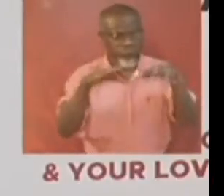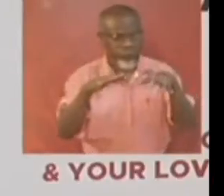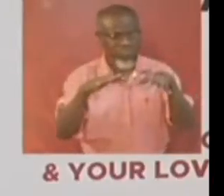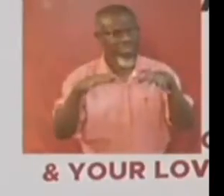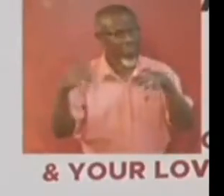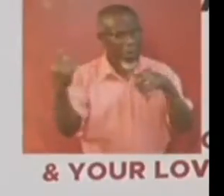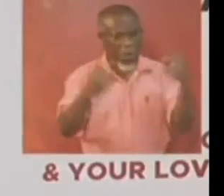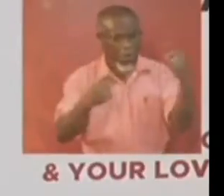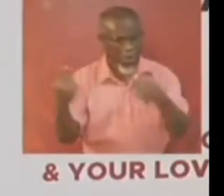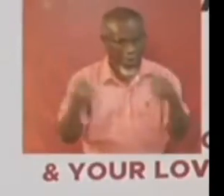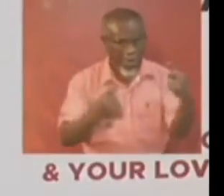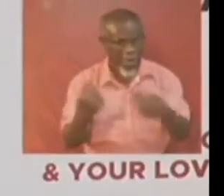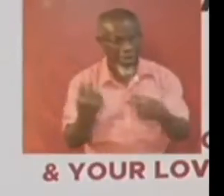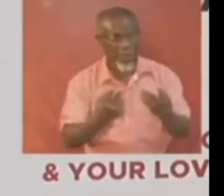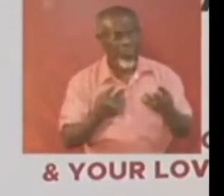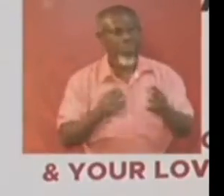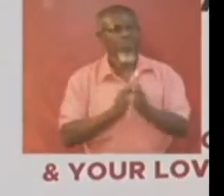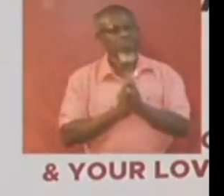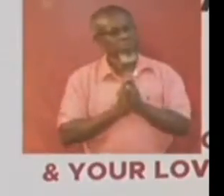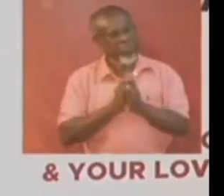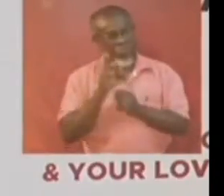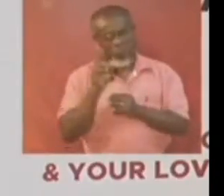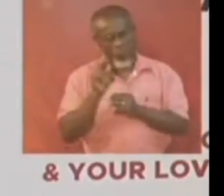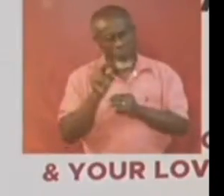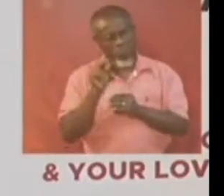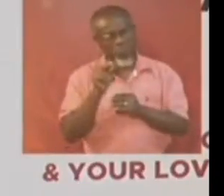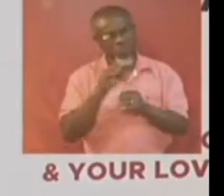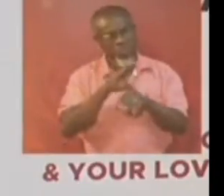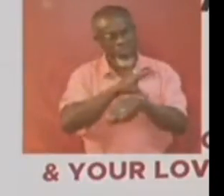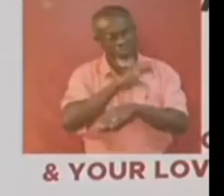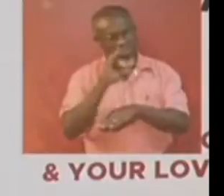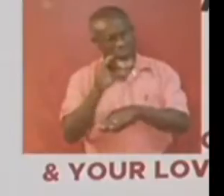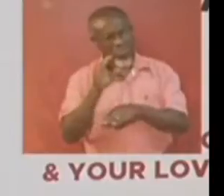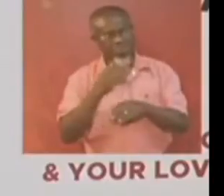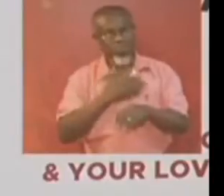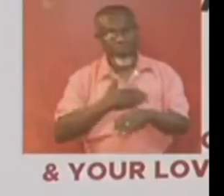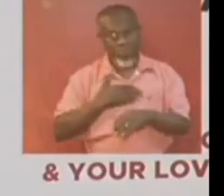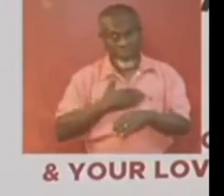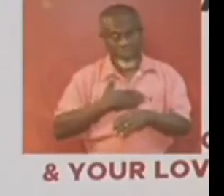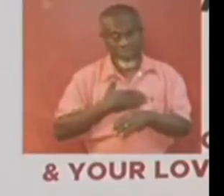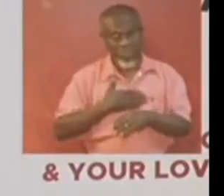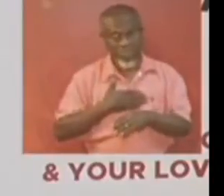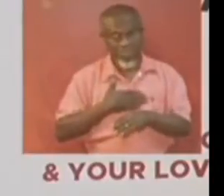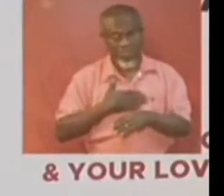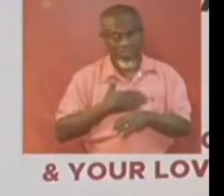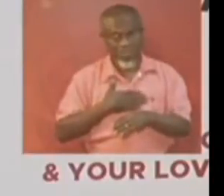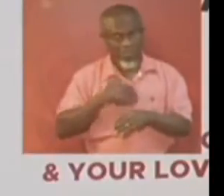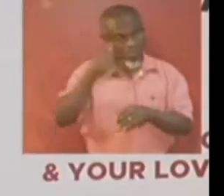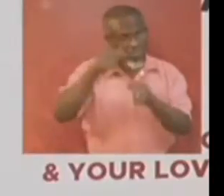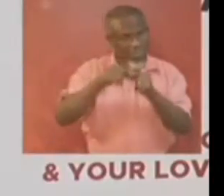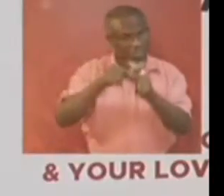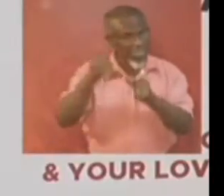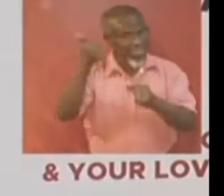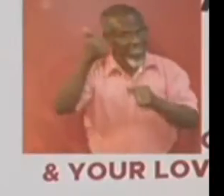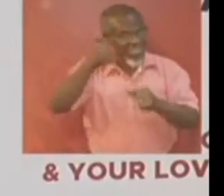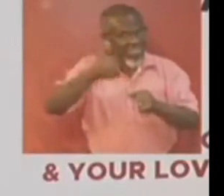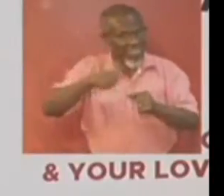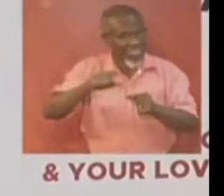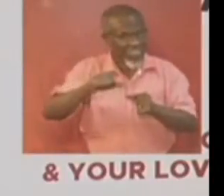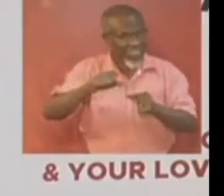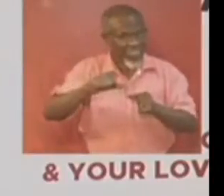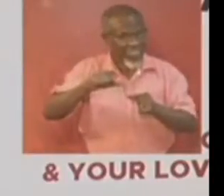evidence suggests and identifies that any sort of gathering exercise can increase